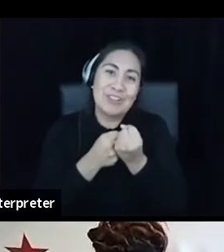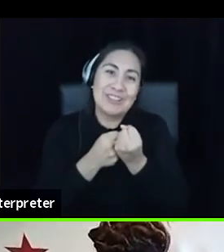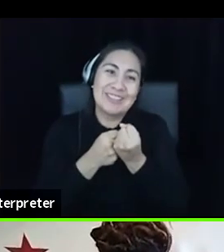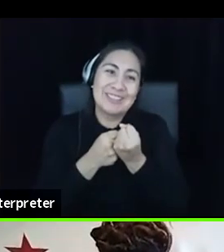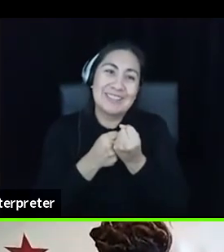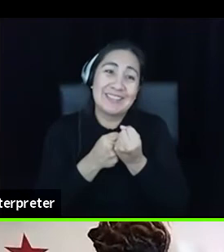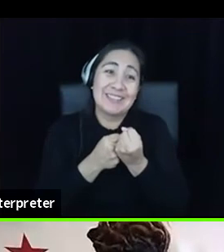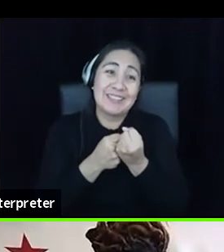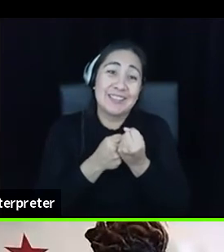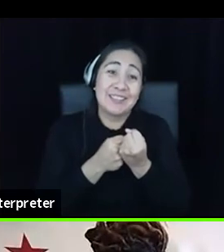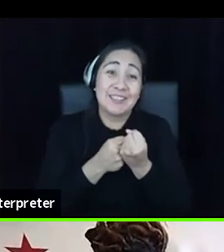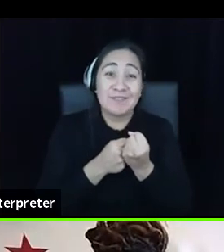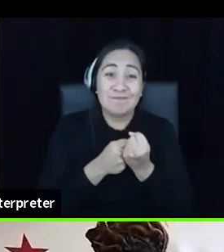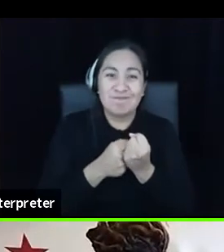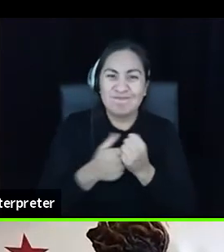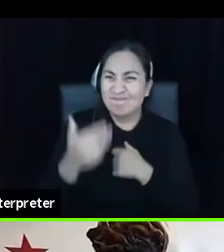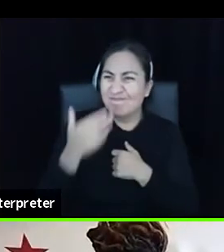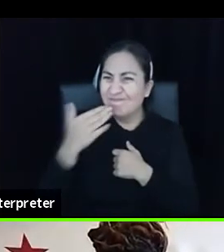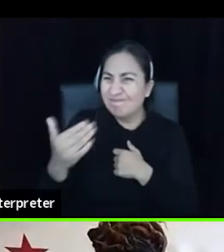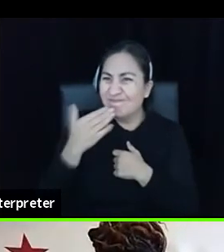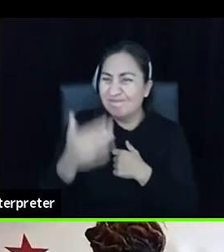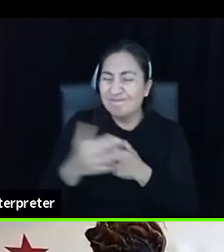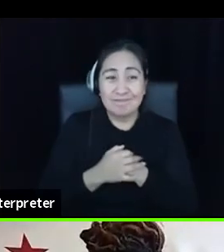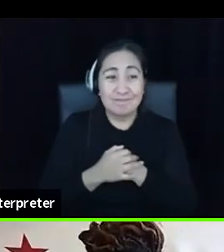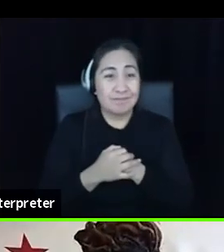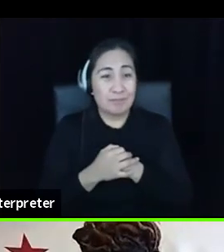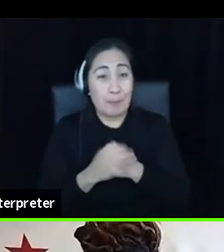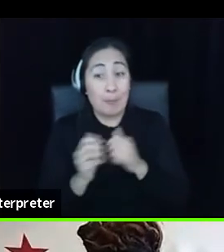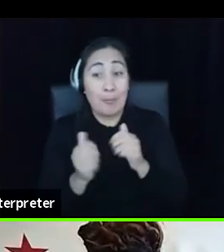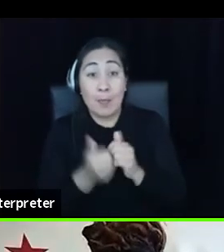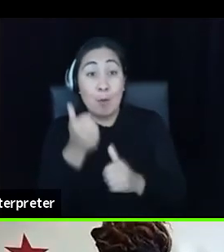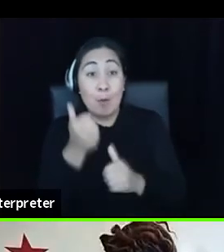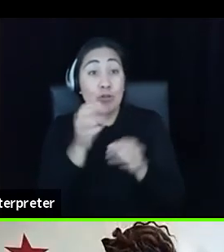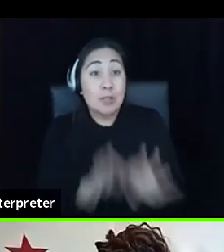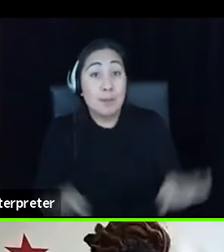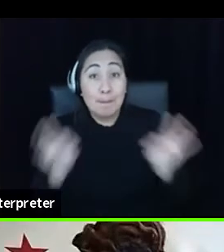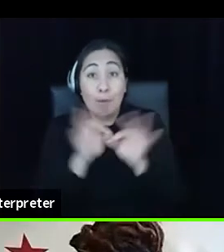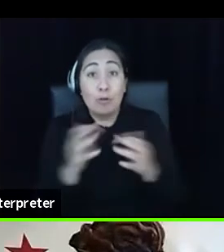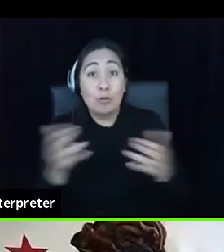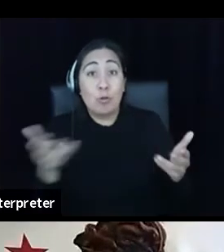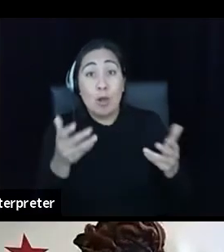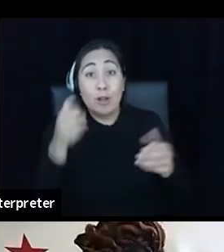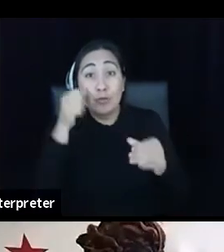Thank you for that. The most important thing is to remember.